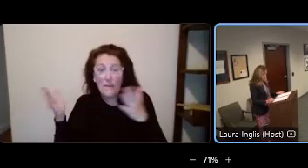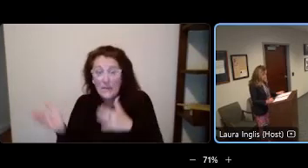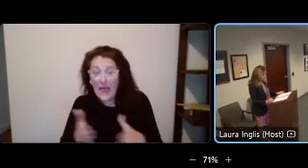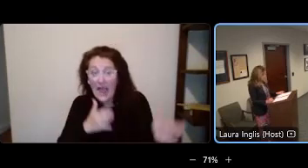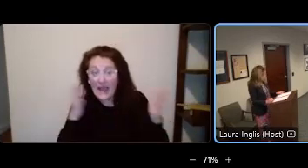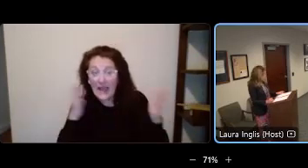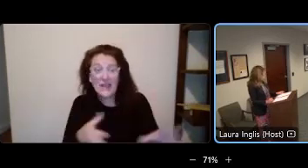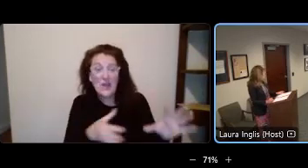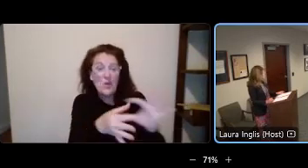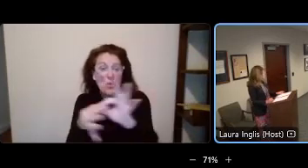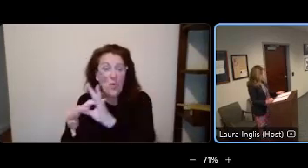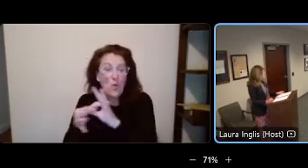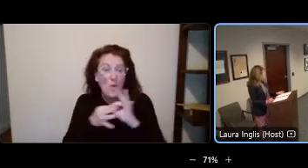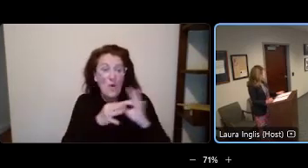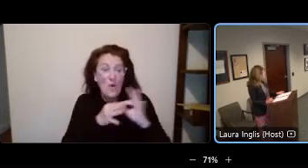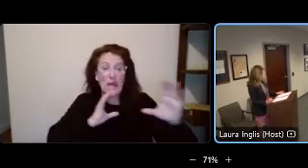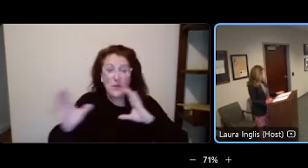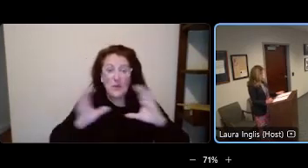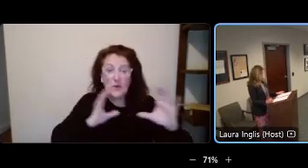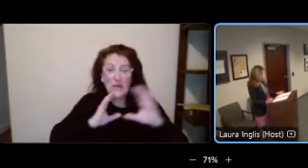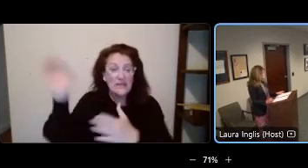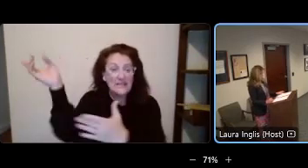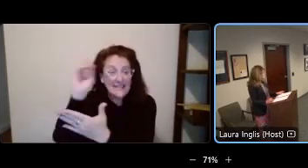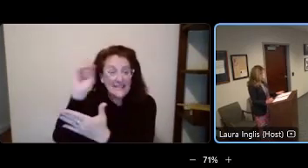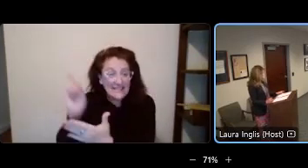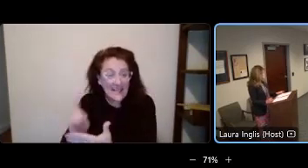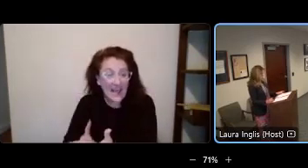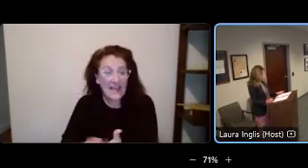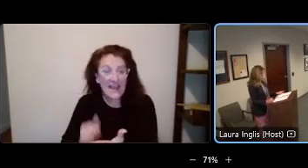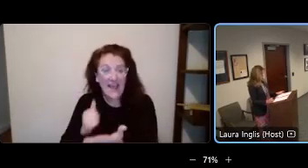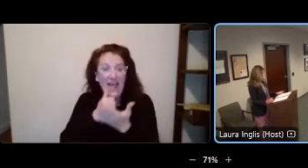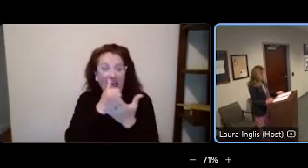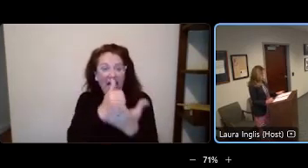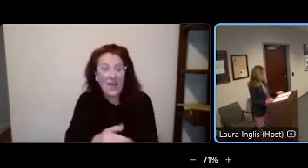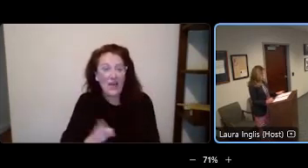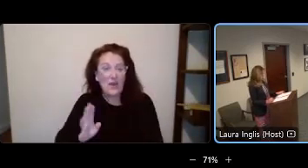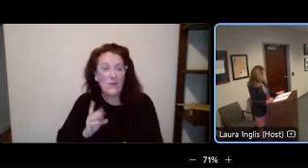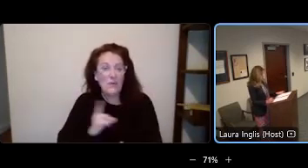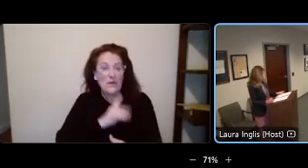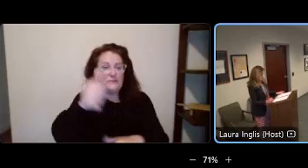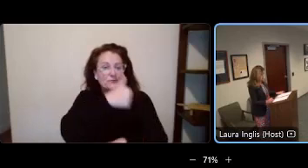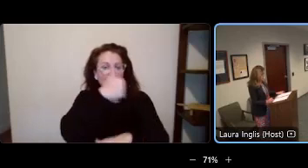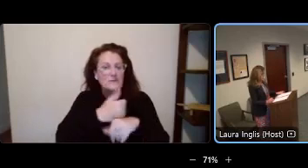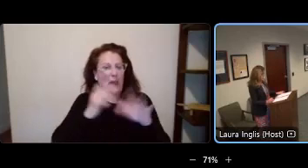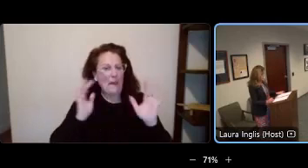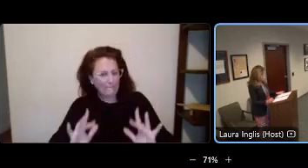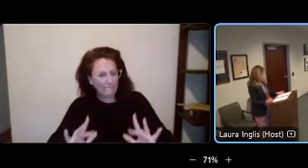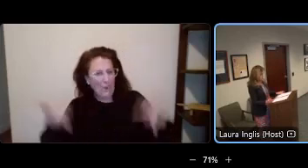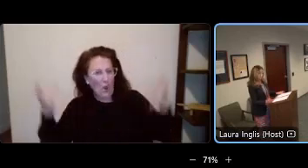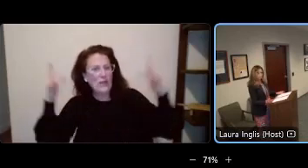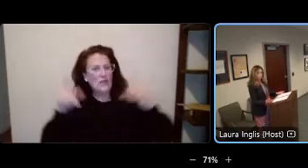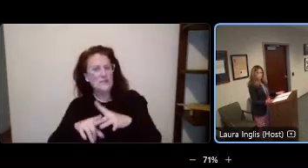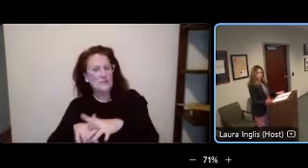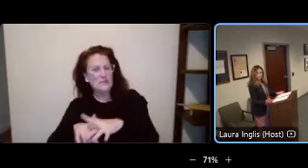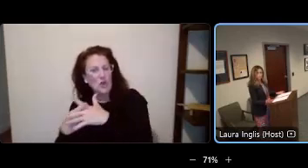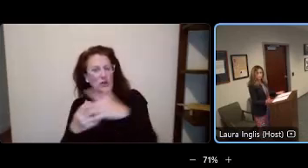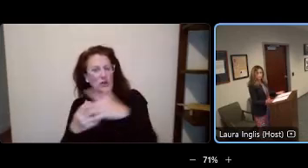to communications and design, ultimately helping the board create a well-organized, polished event from start to finish.